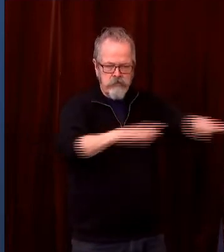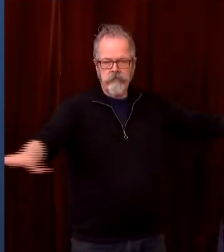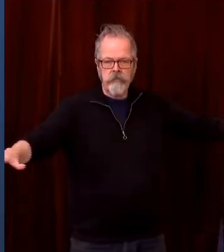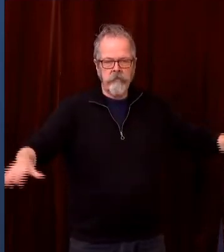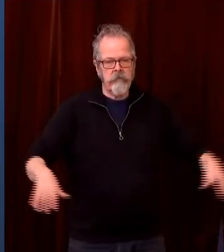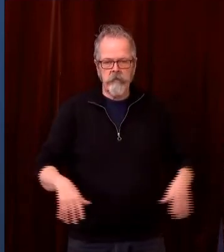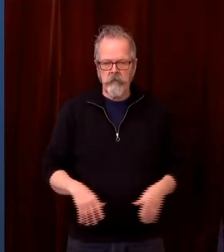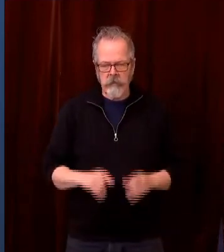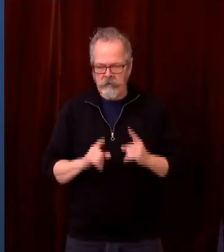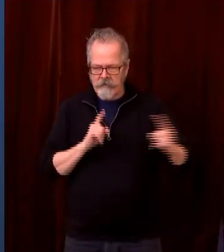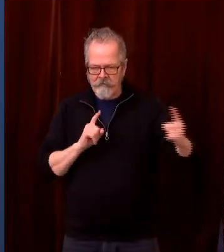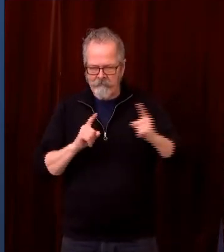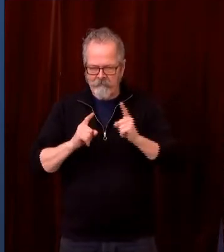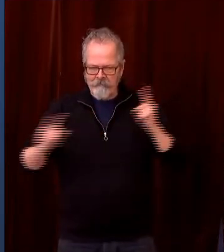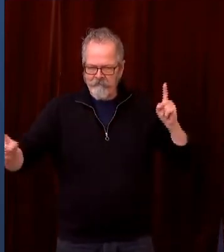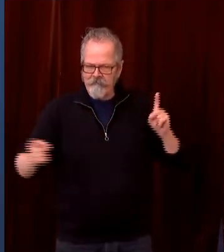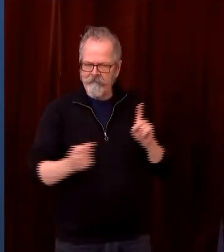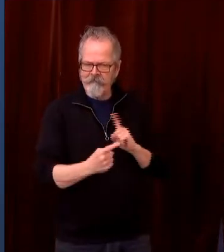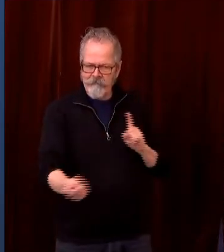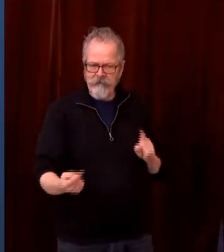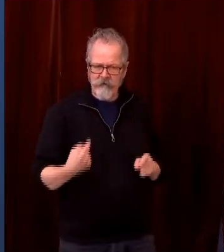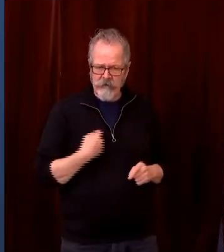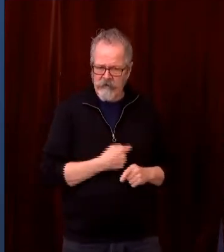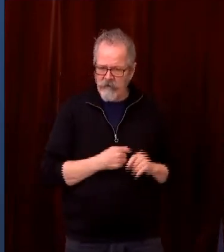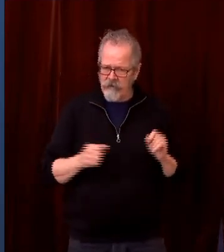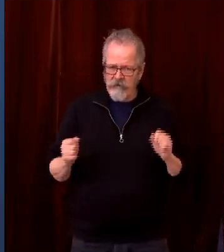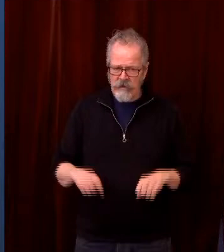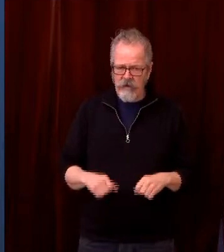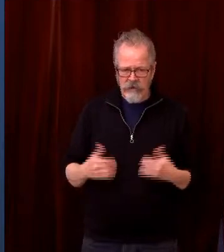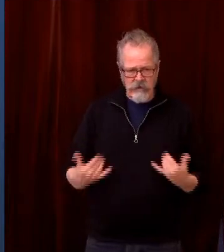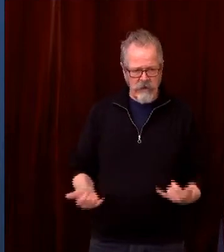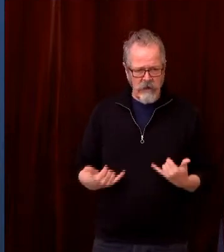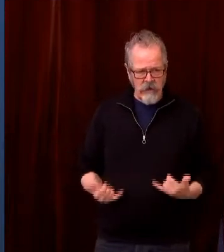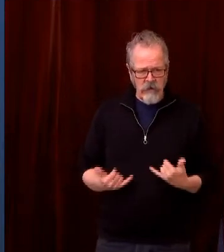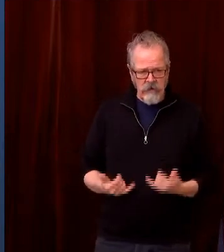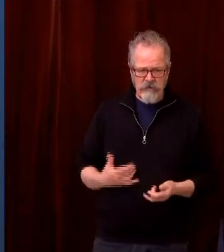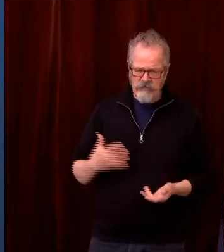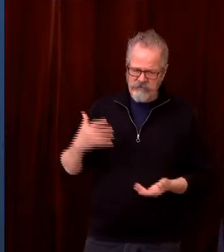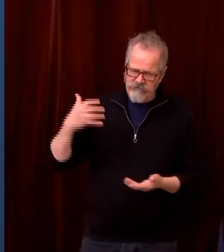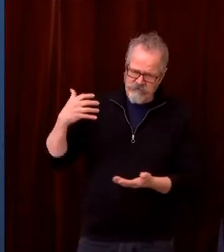today. And I believe we ought to. I'm